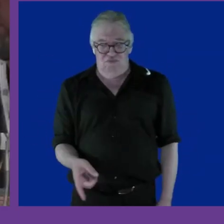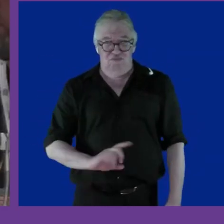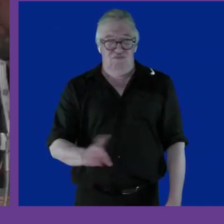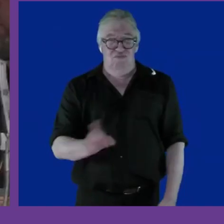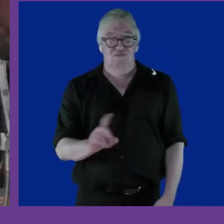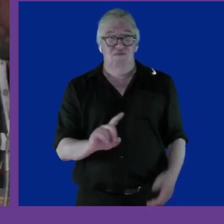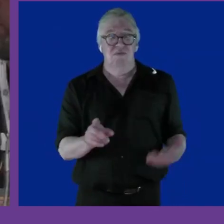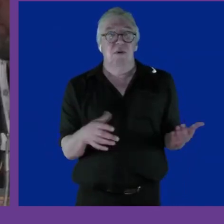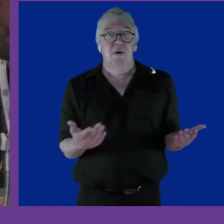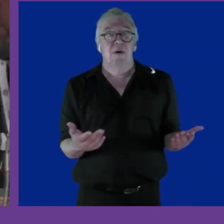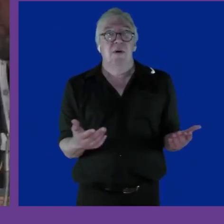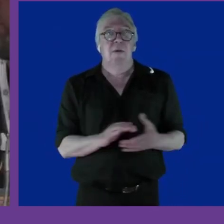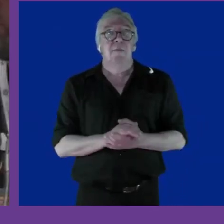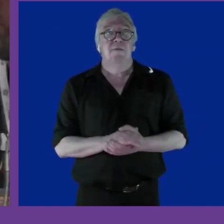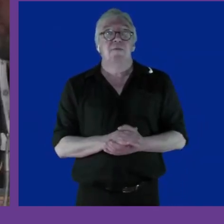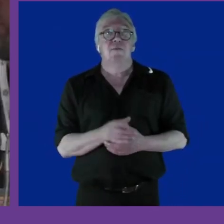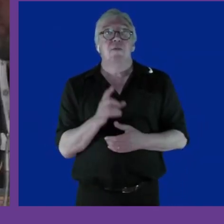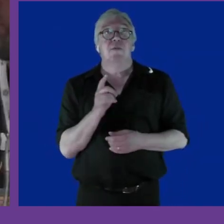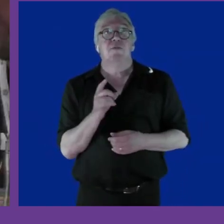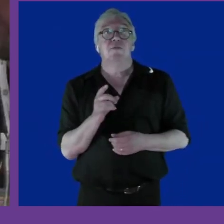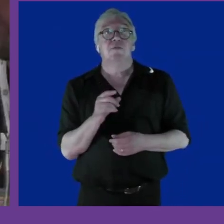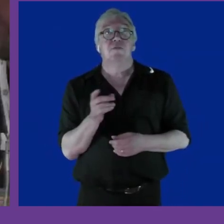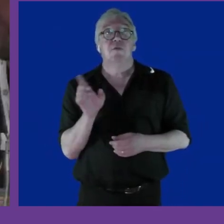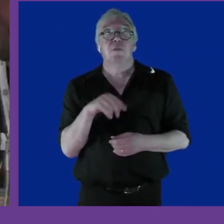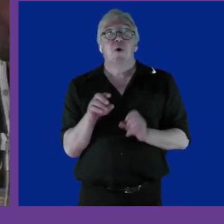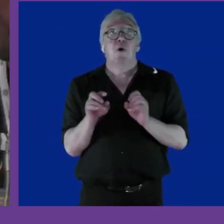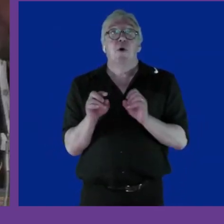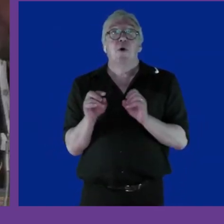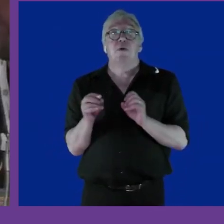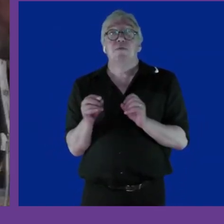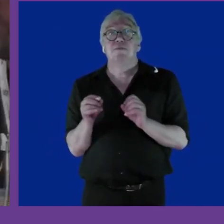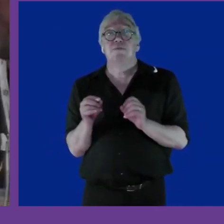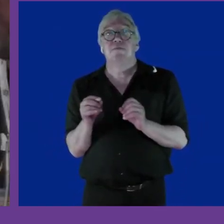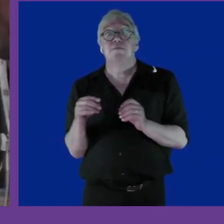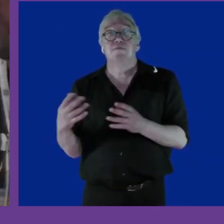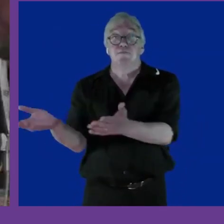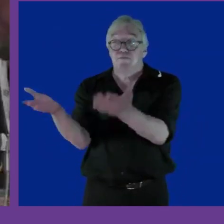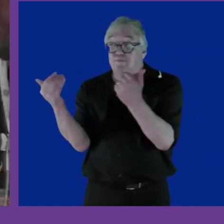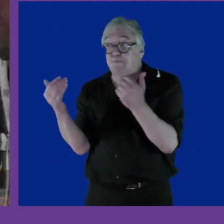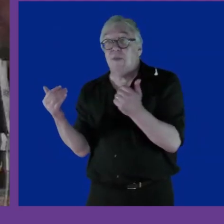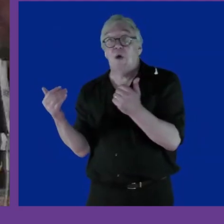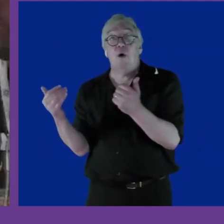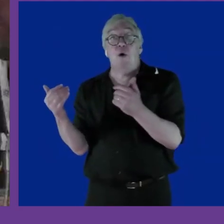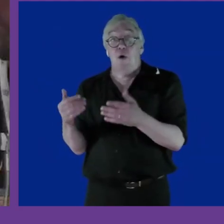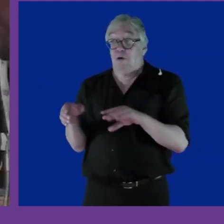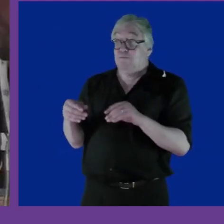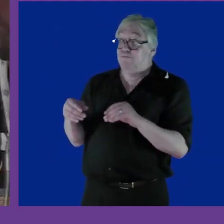aside, involving people in your feedback loop, gathering feedback from your